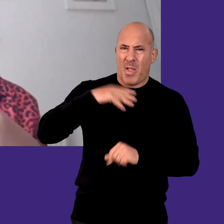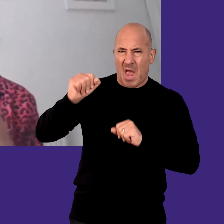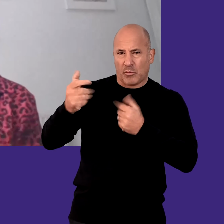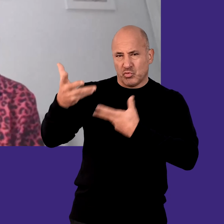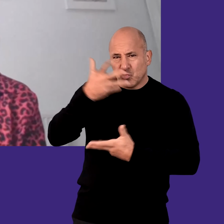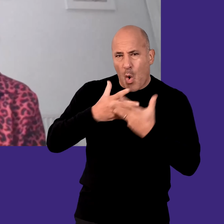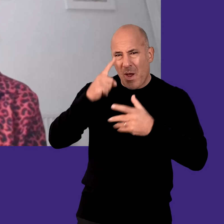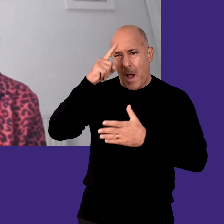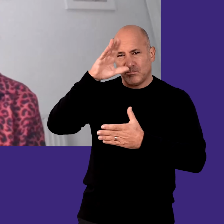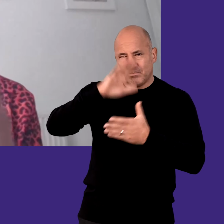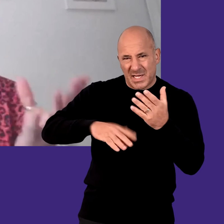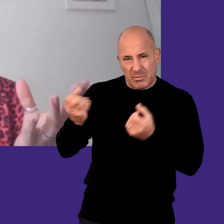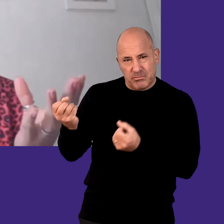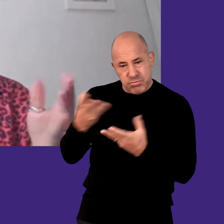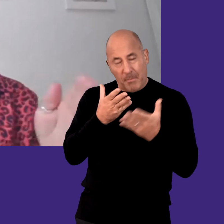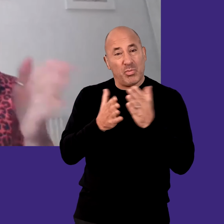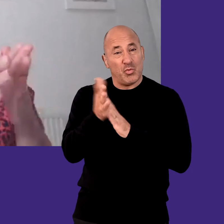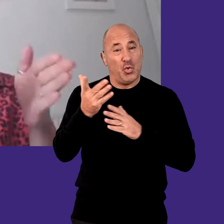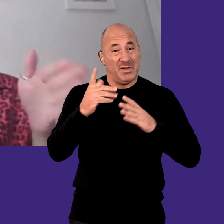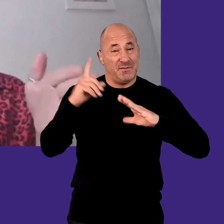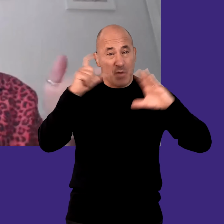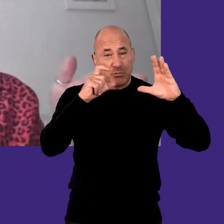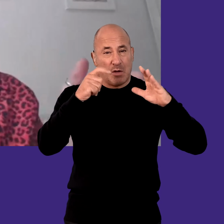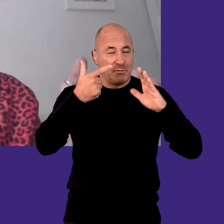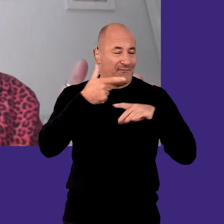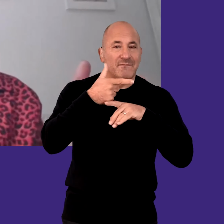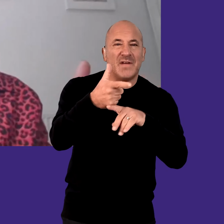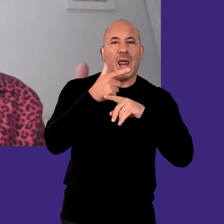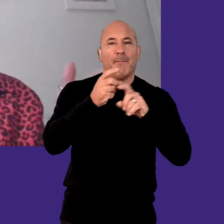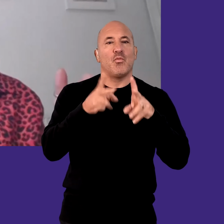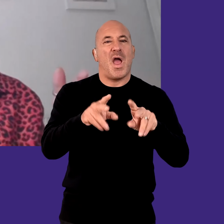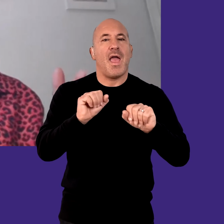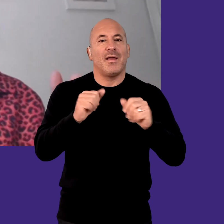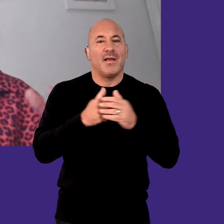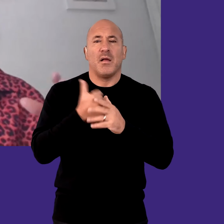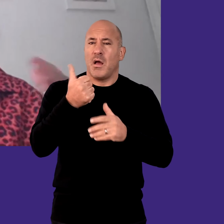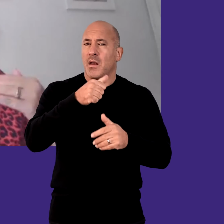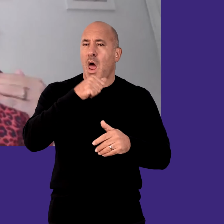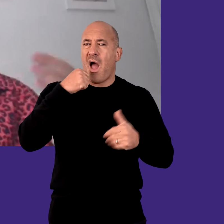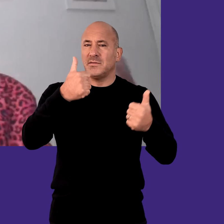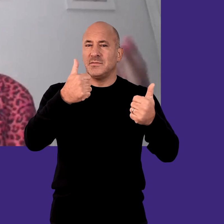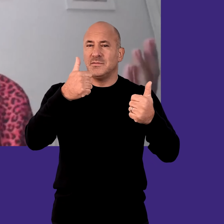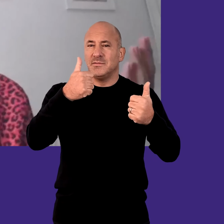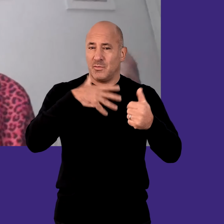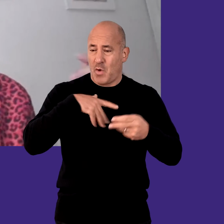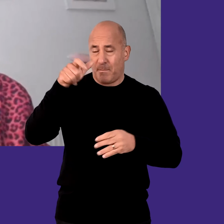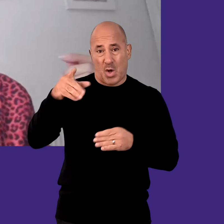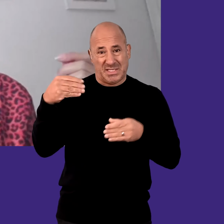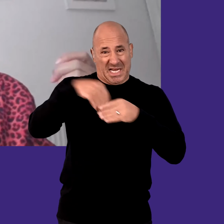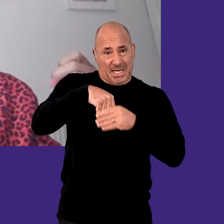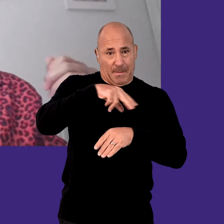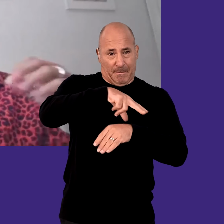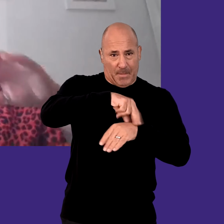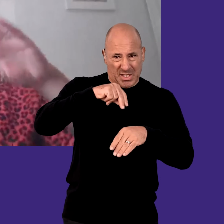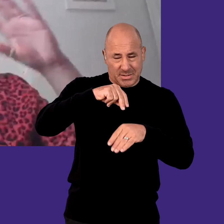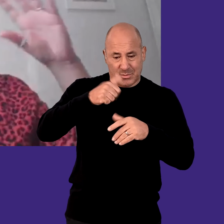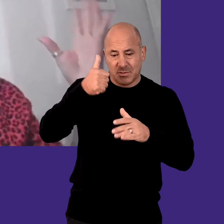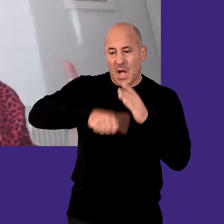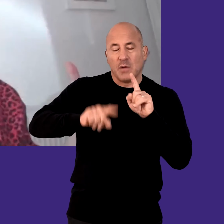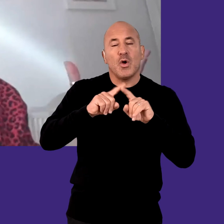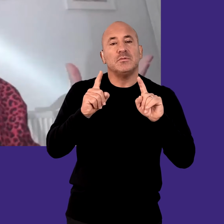that they wanted their stories and experiences told through this photographic and film-based medium. And that then made